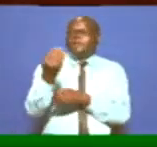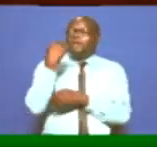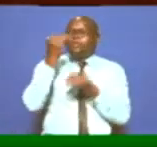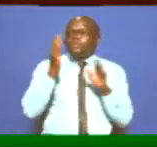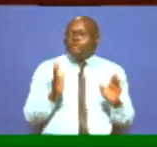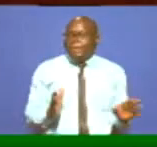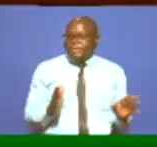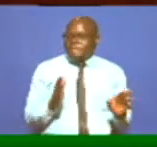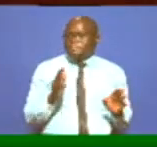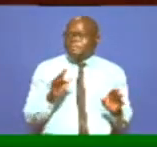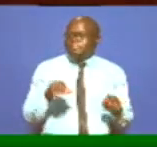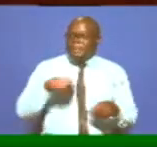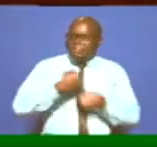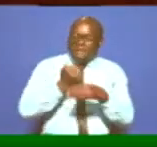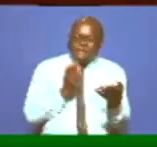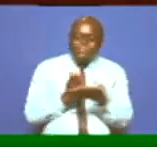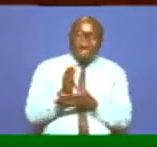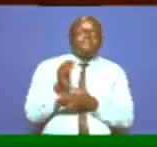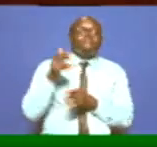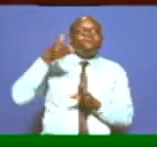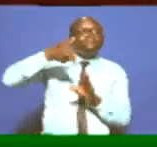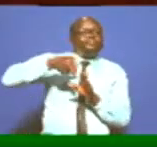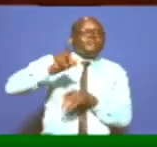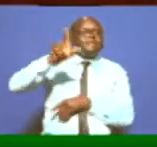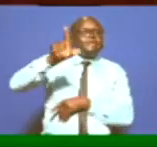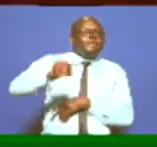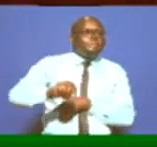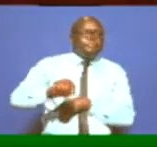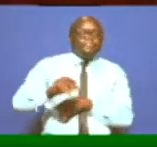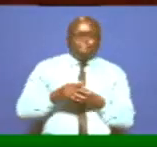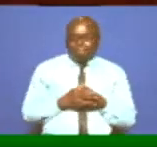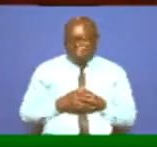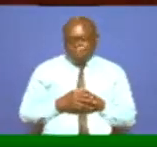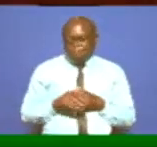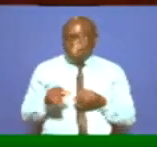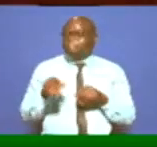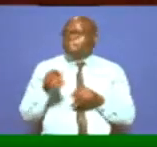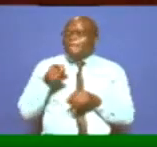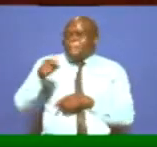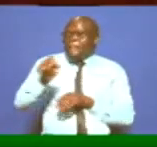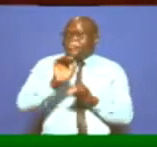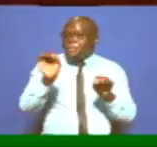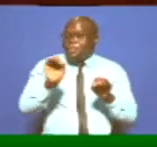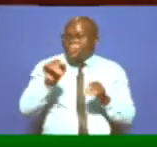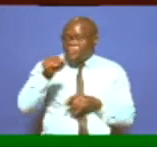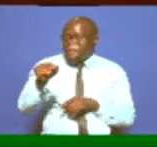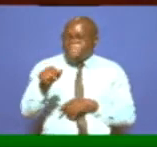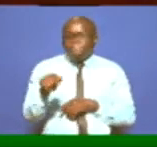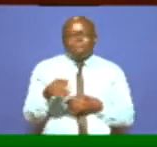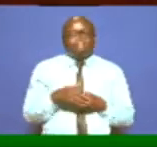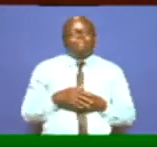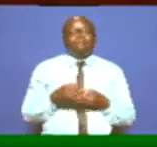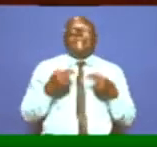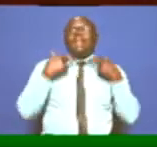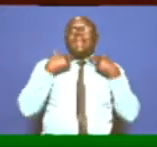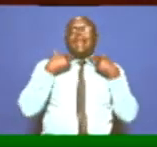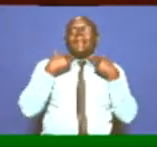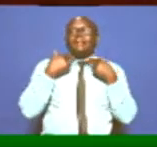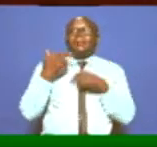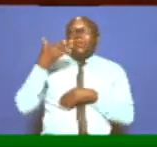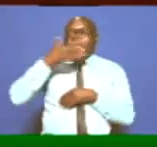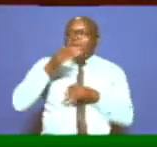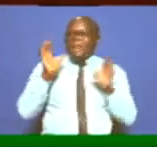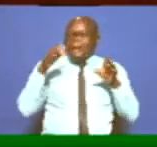by subsidizing the increased pump prices, the said unpaid dues has put a lot of strain to the oil marketing